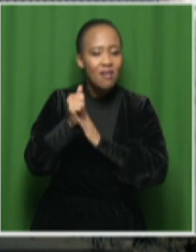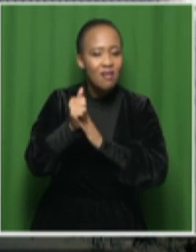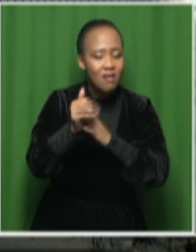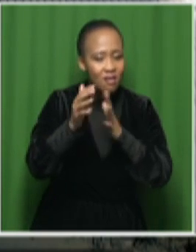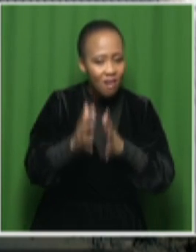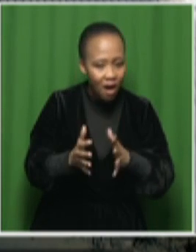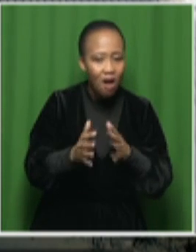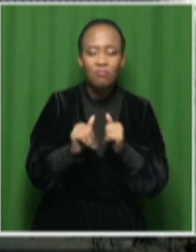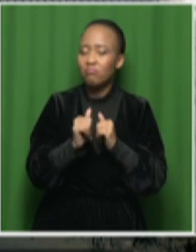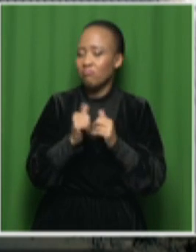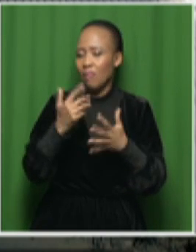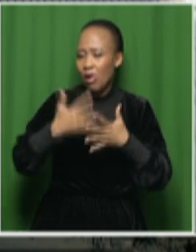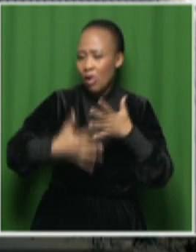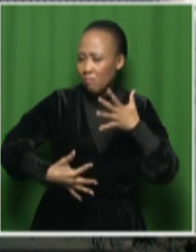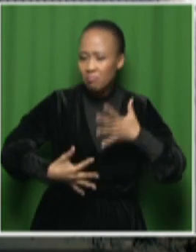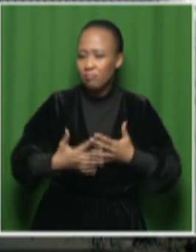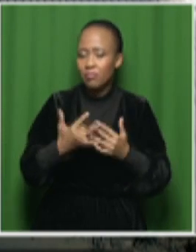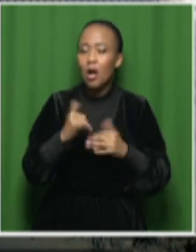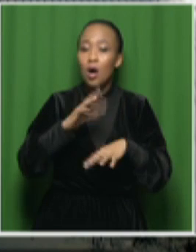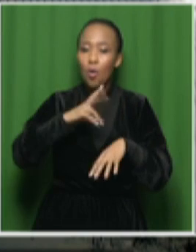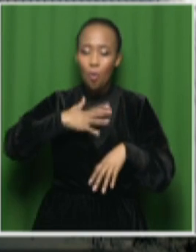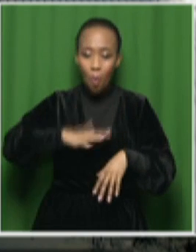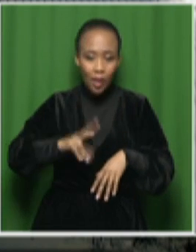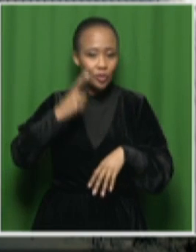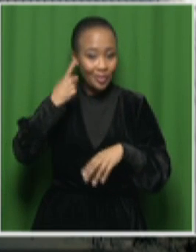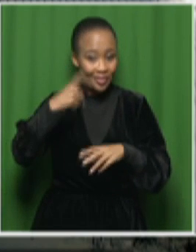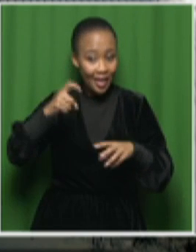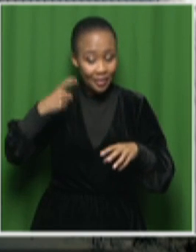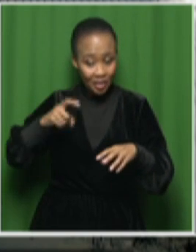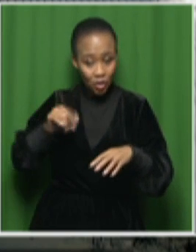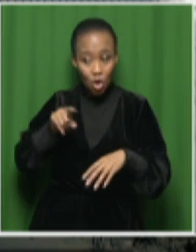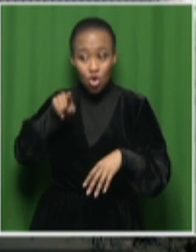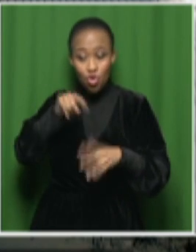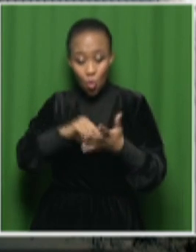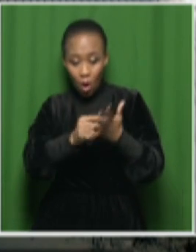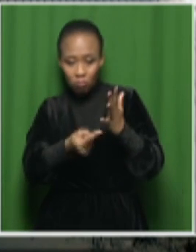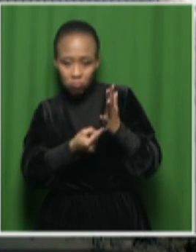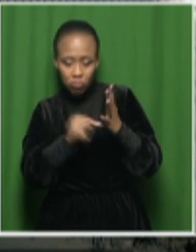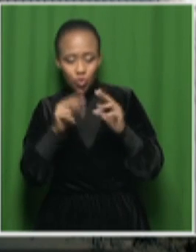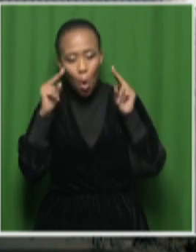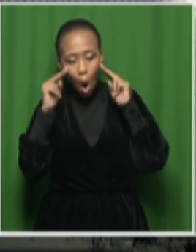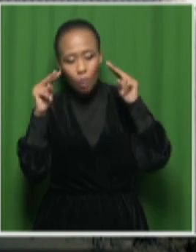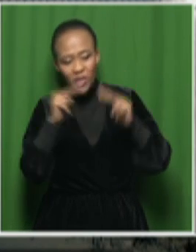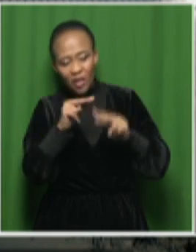or the strides that have been taken on that front. What are you observing in relation to that?